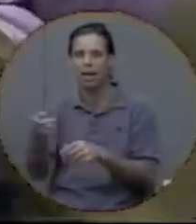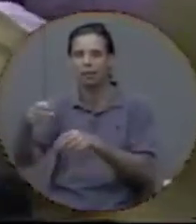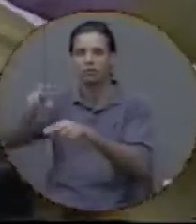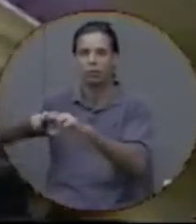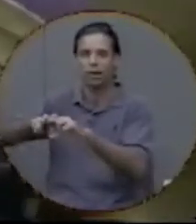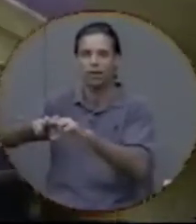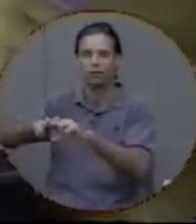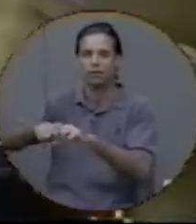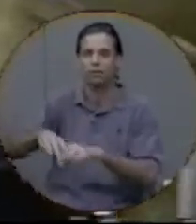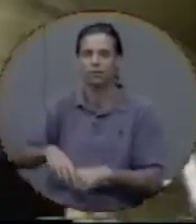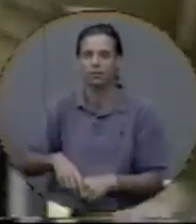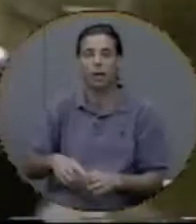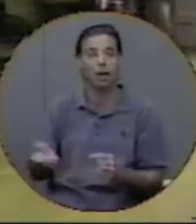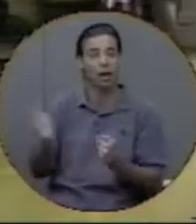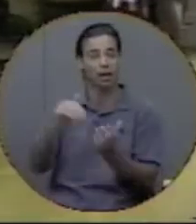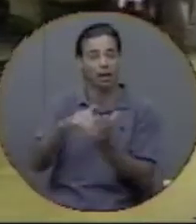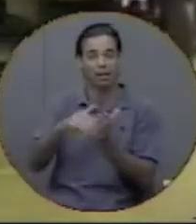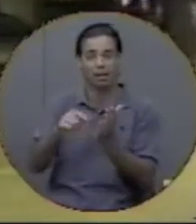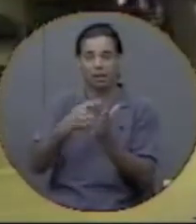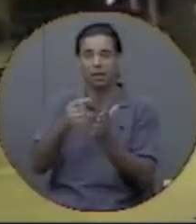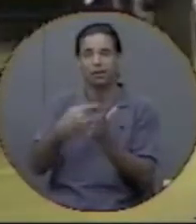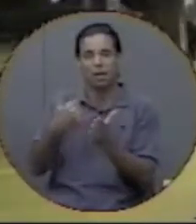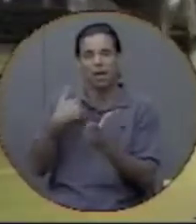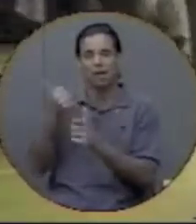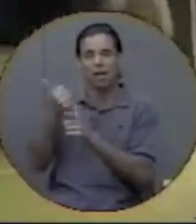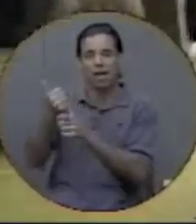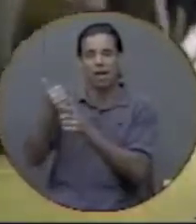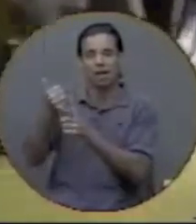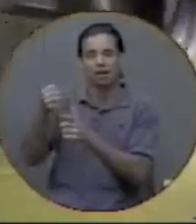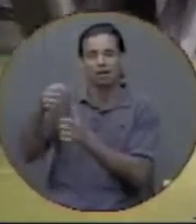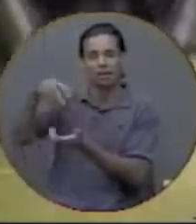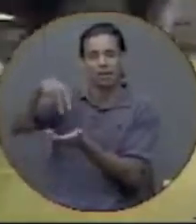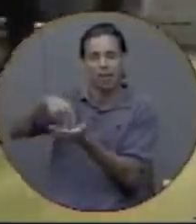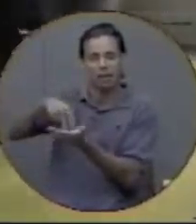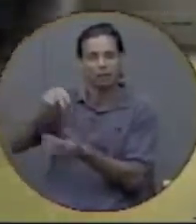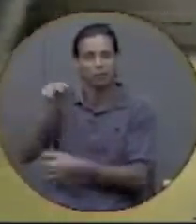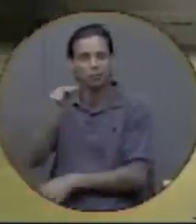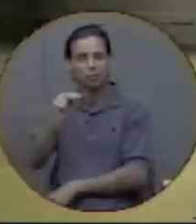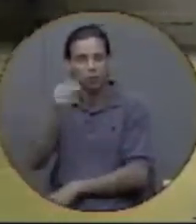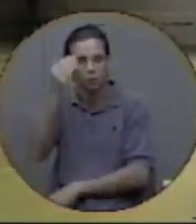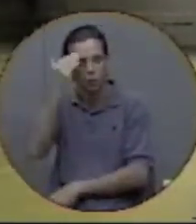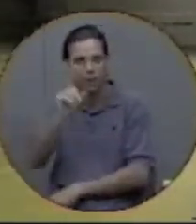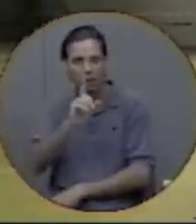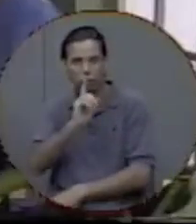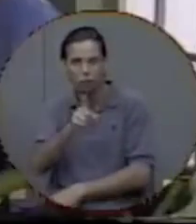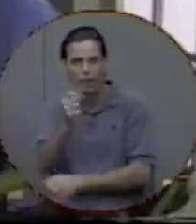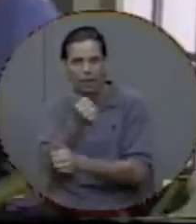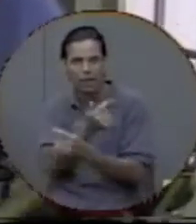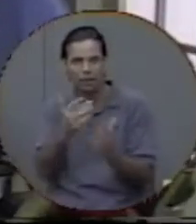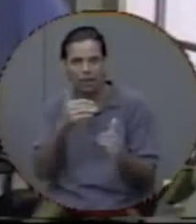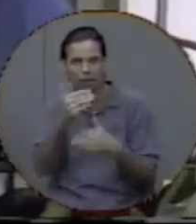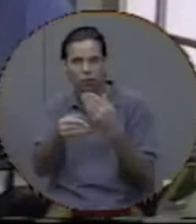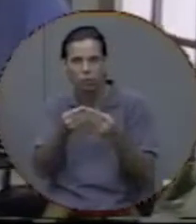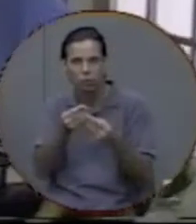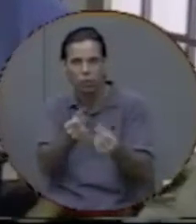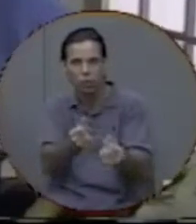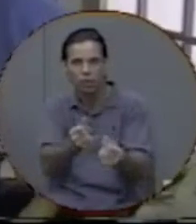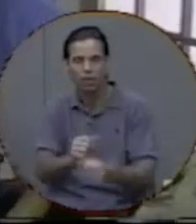chair. Again, I still at times have an aide standing by to just make sure that everything goes